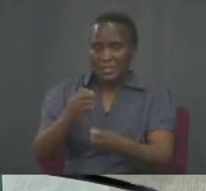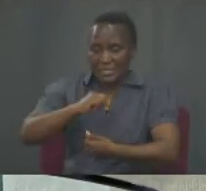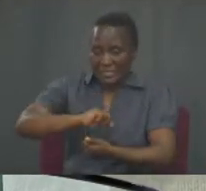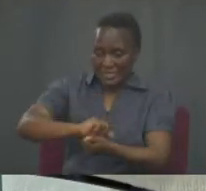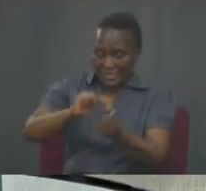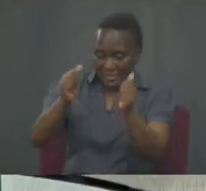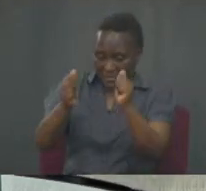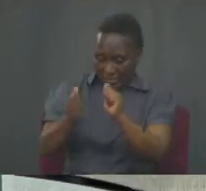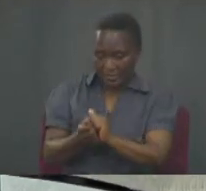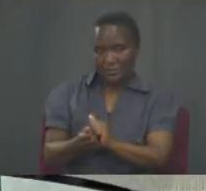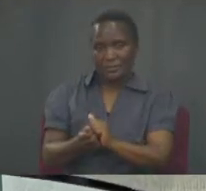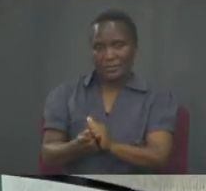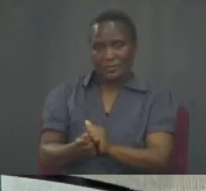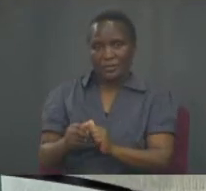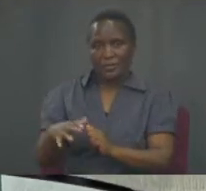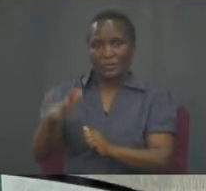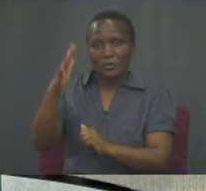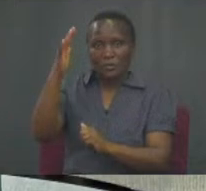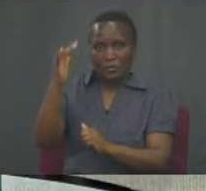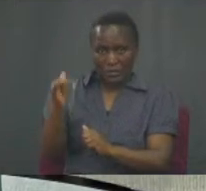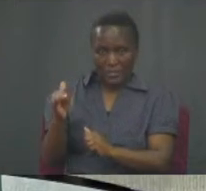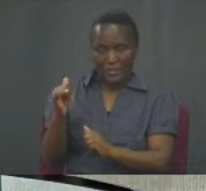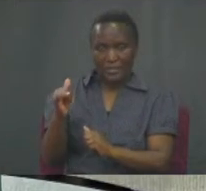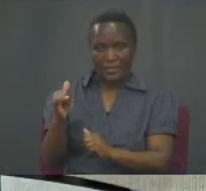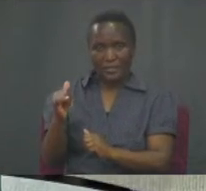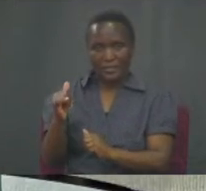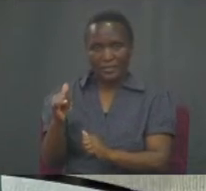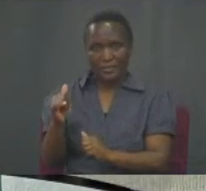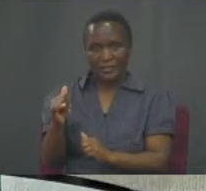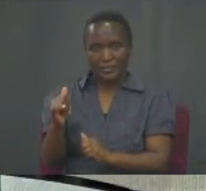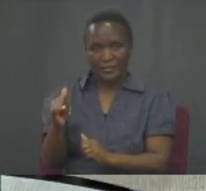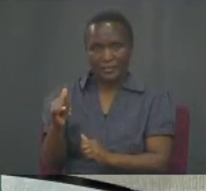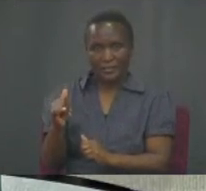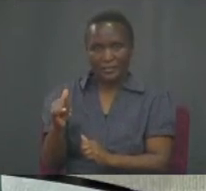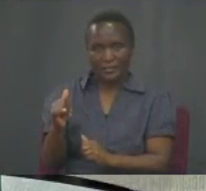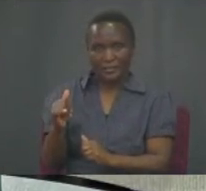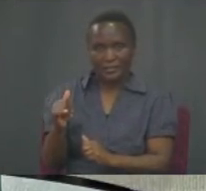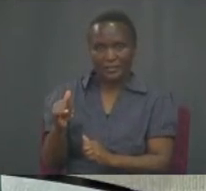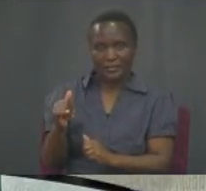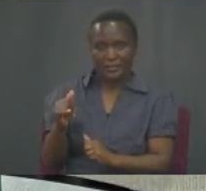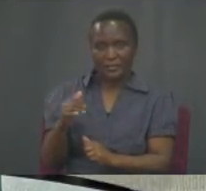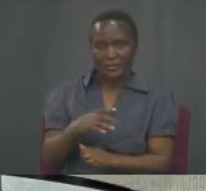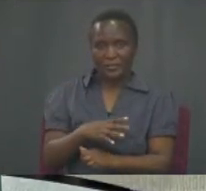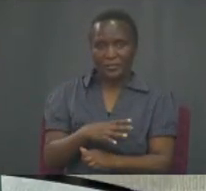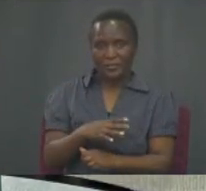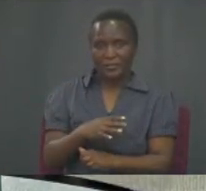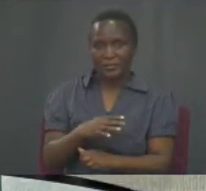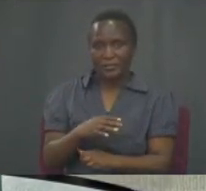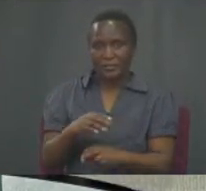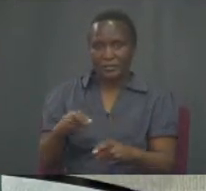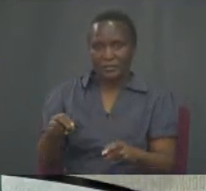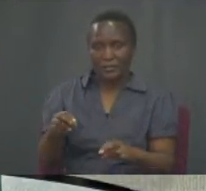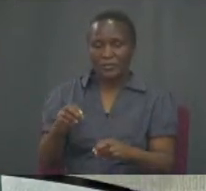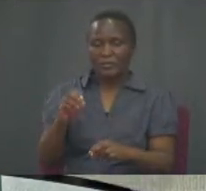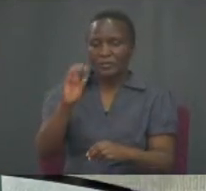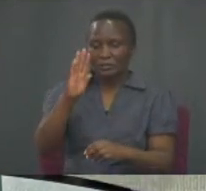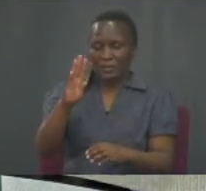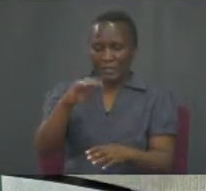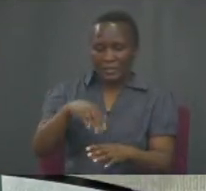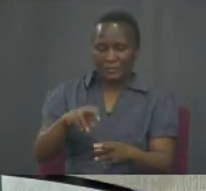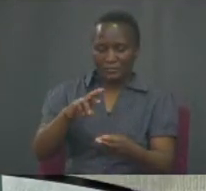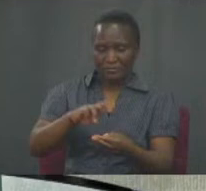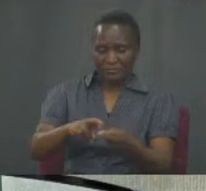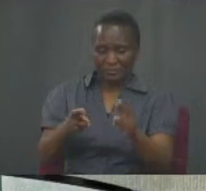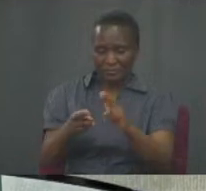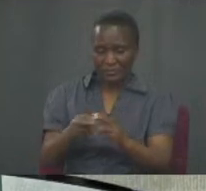Why do you have to cook him to stay soft? Why do you have to do that? Why do you have to be in relationships with people that you're not